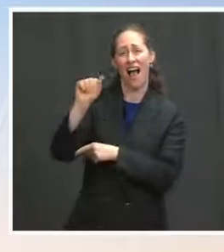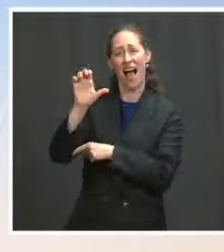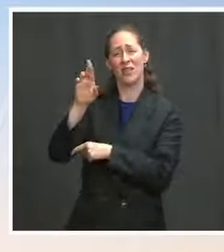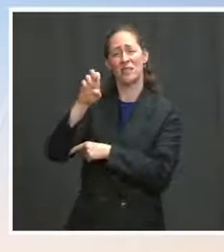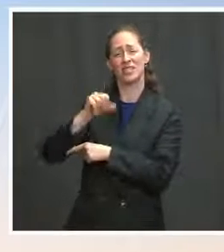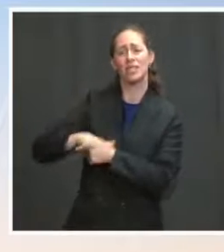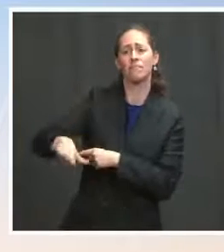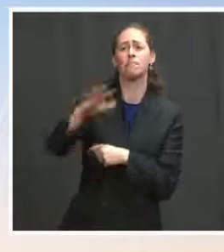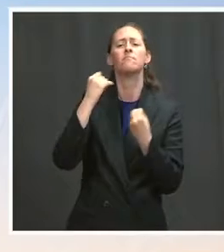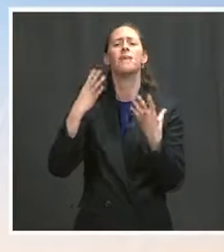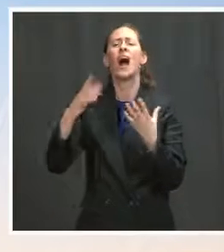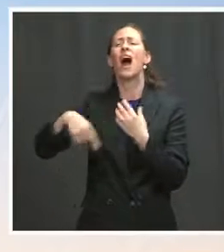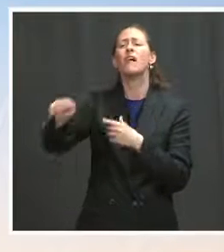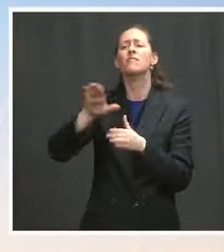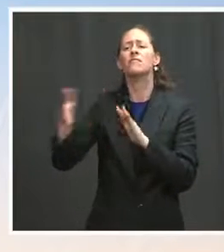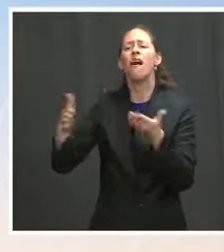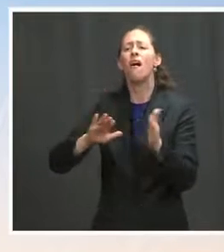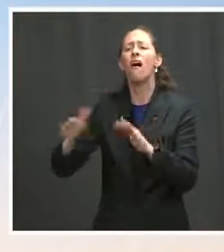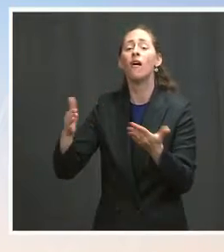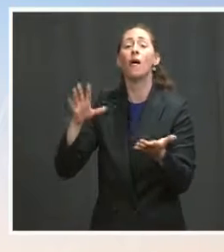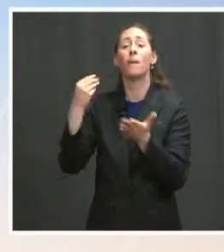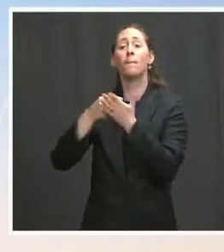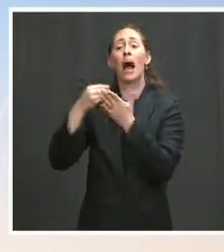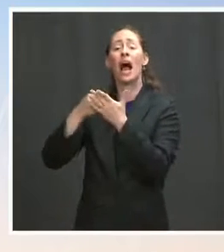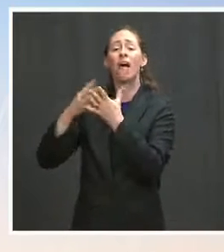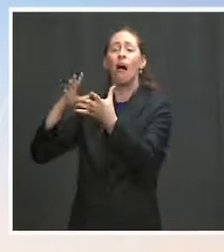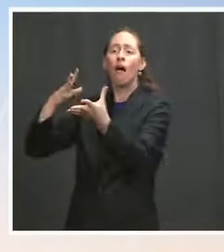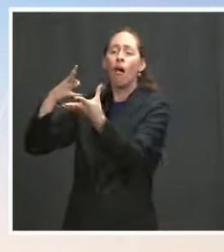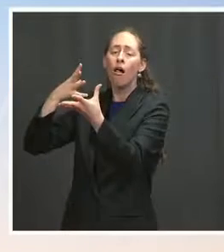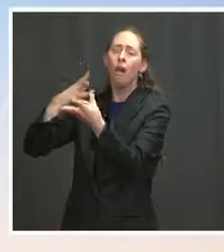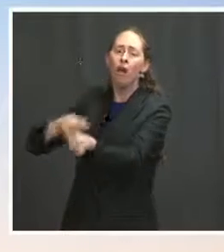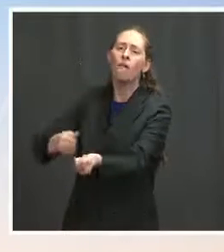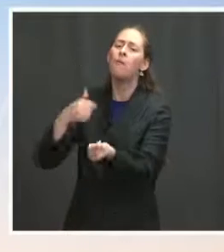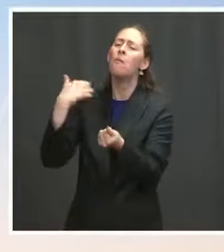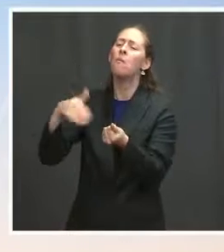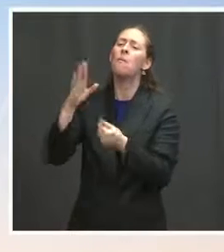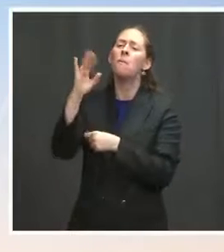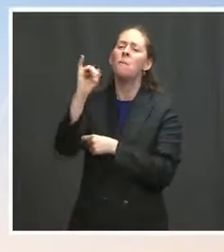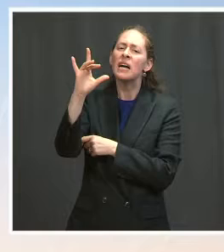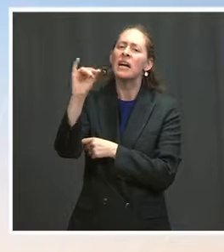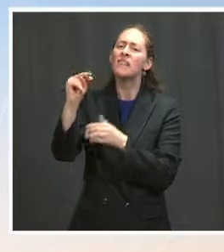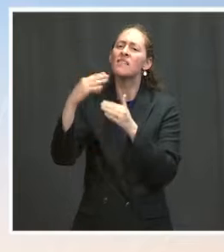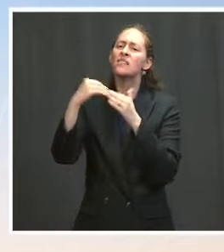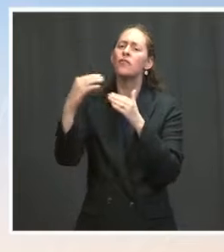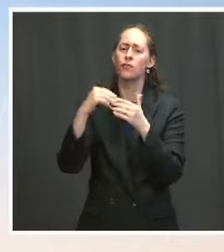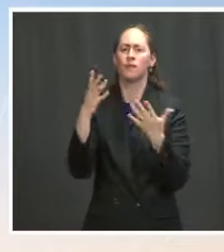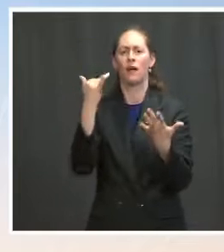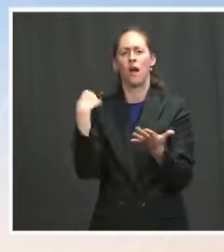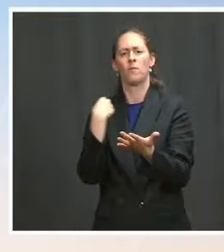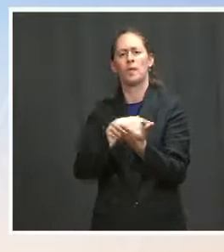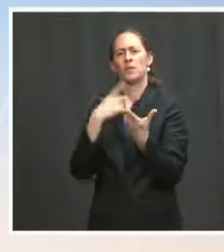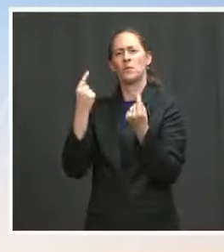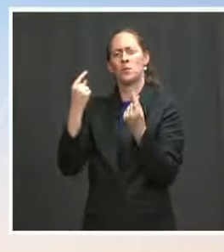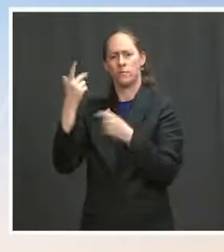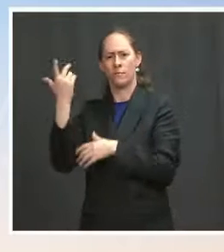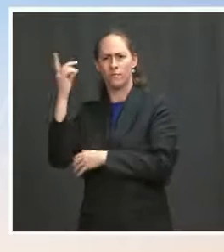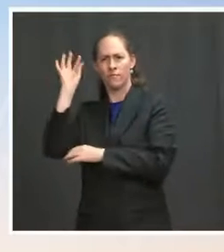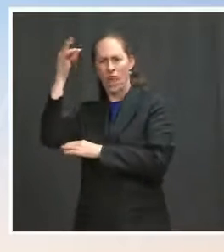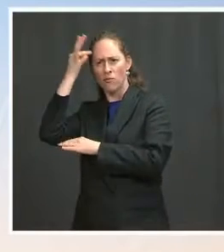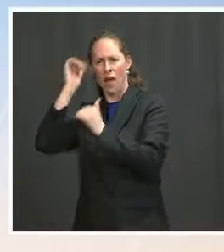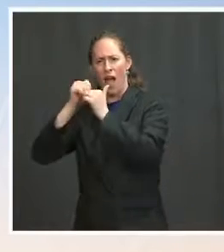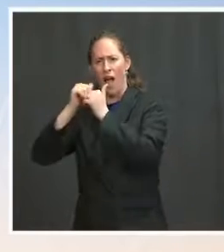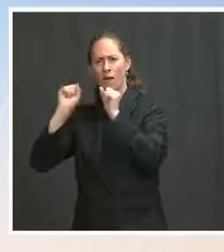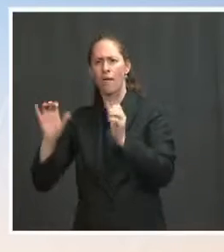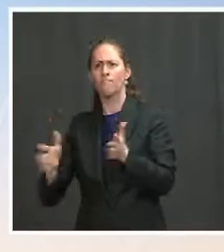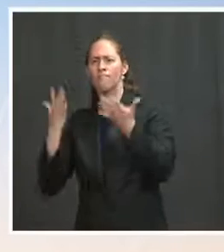of billions of dollars in economic damage. This meeting will focus on how the federal government can most effectively protect public safety